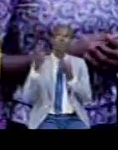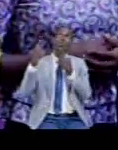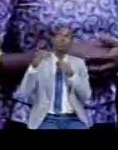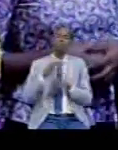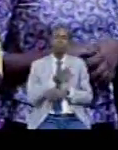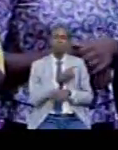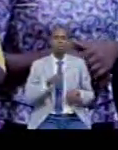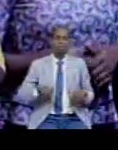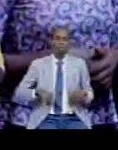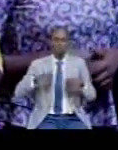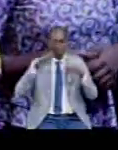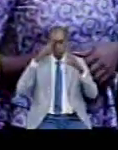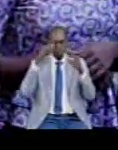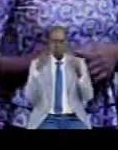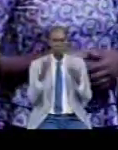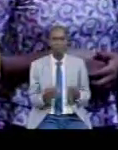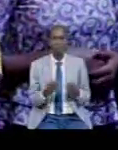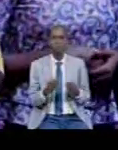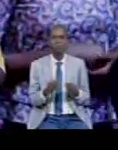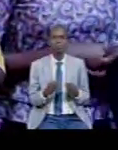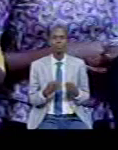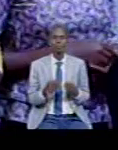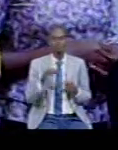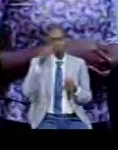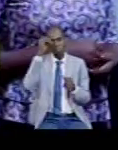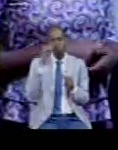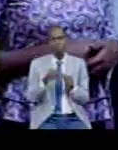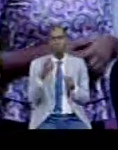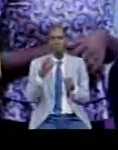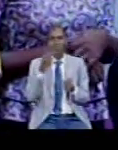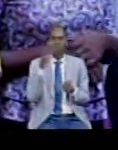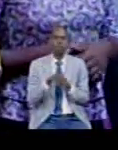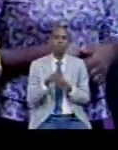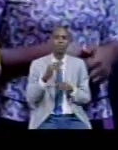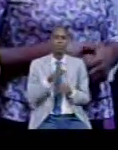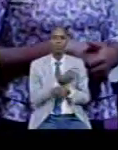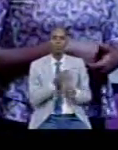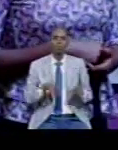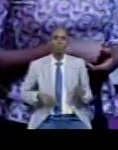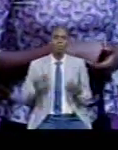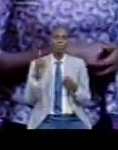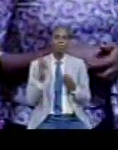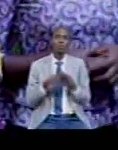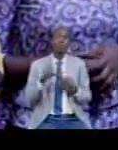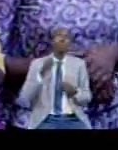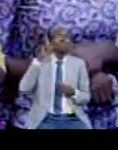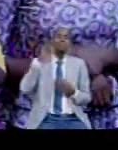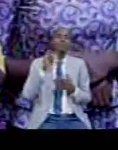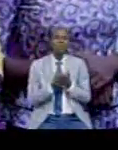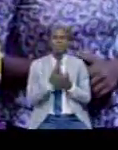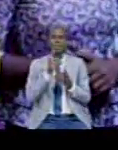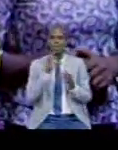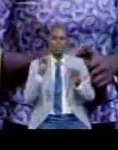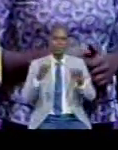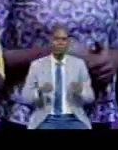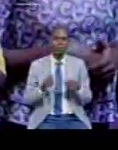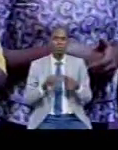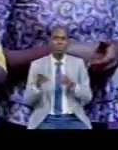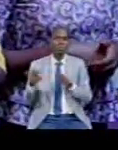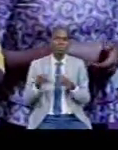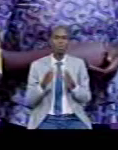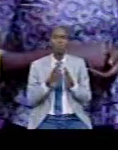Lord. Make up your mind. Remember the promise of the Lord. Unto him that is able to do